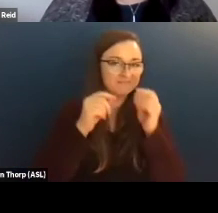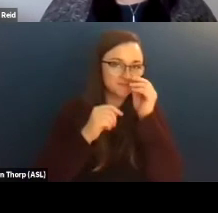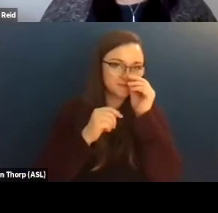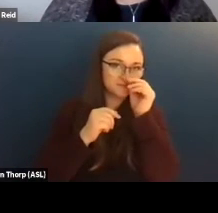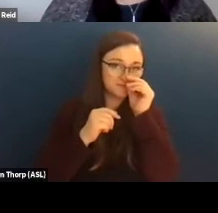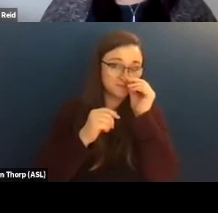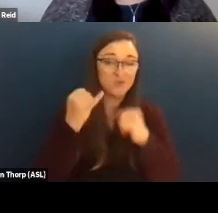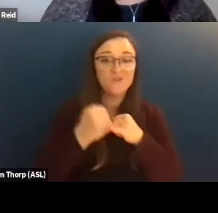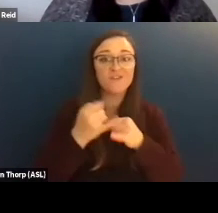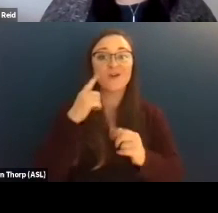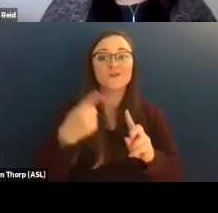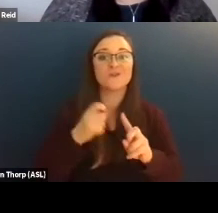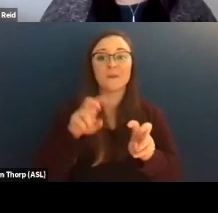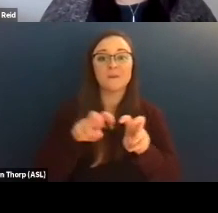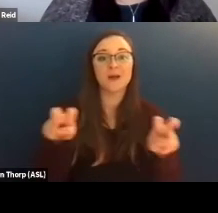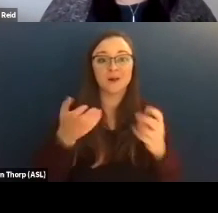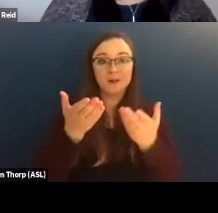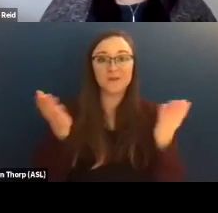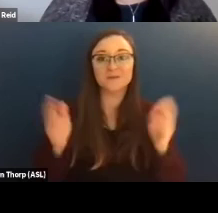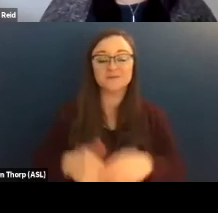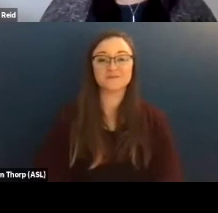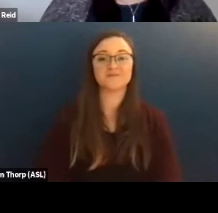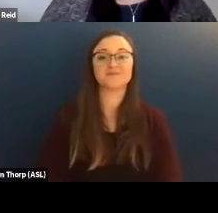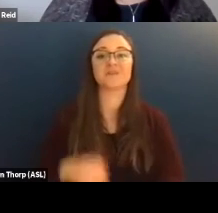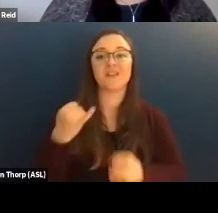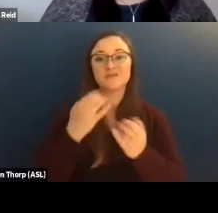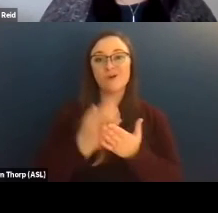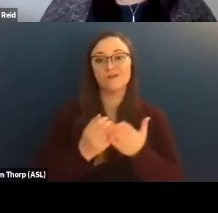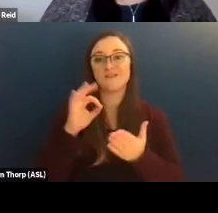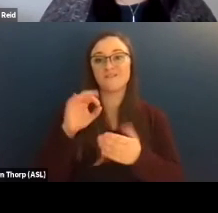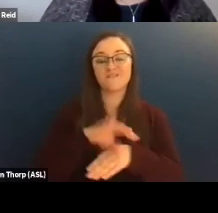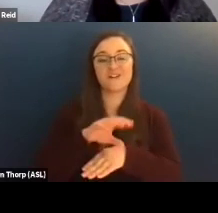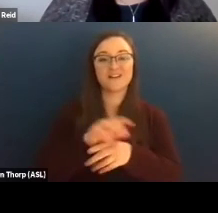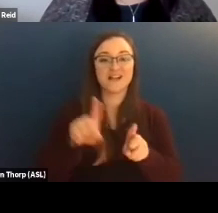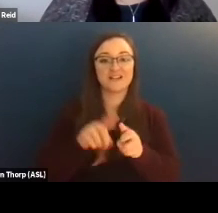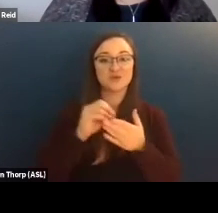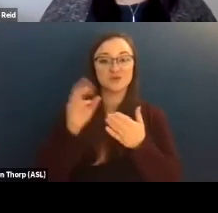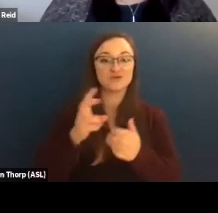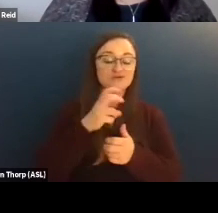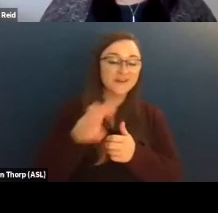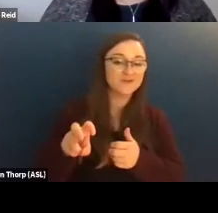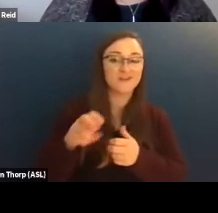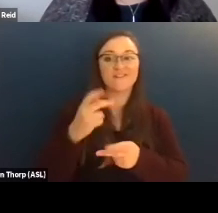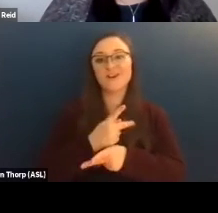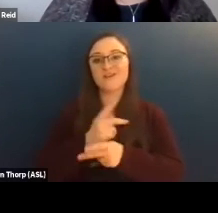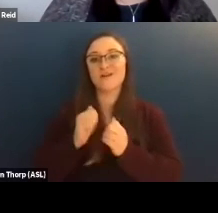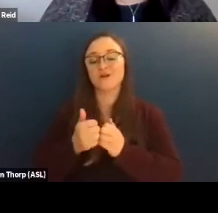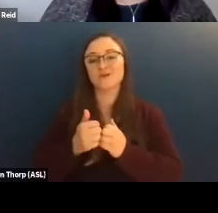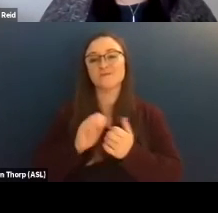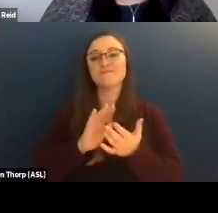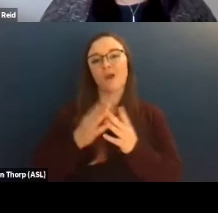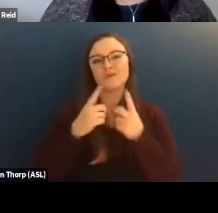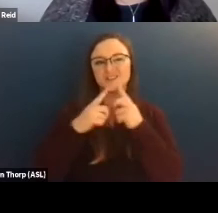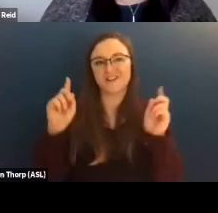final thoughts from our panelists, final pieces of advice as students are transferring and then figuring out how to really be